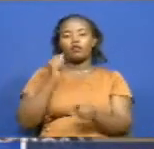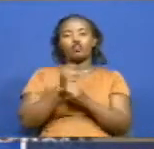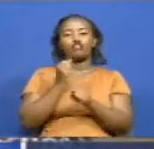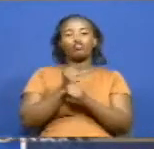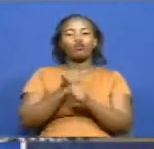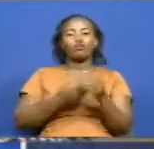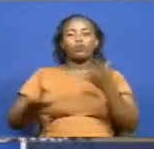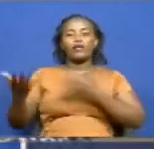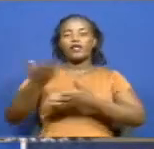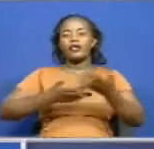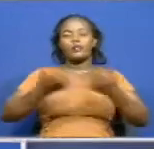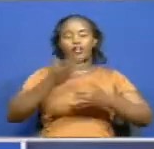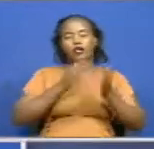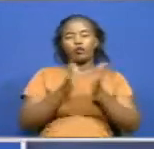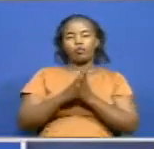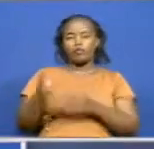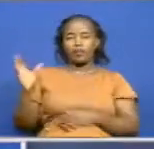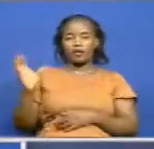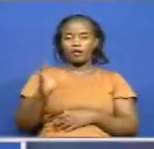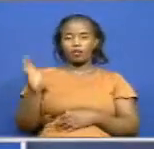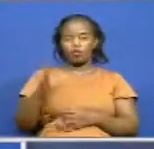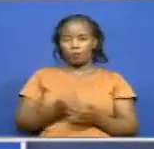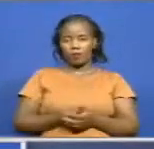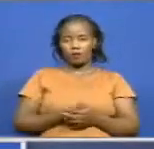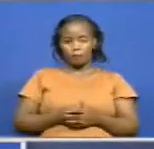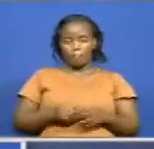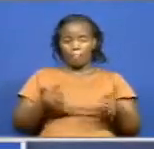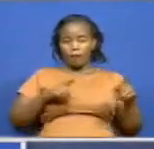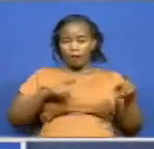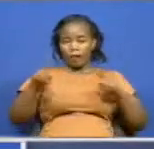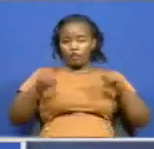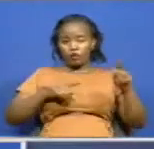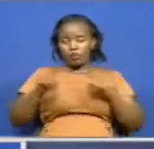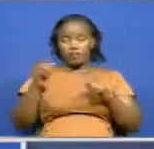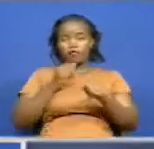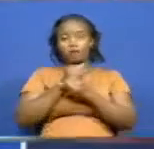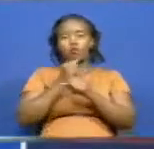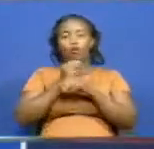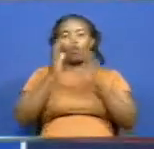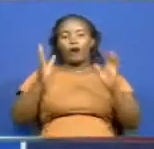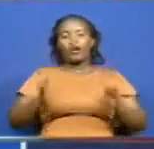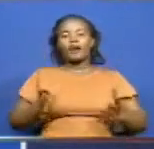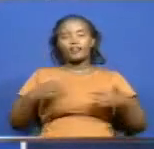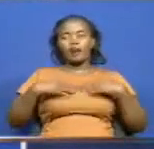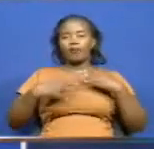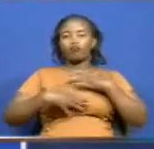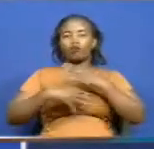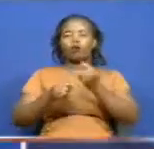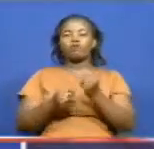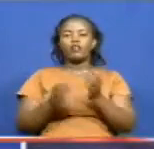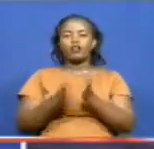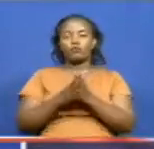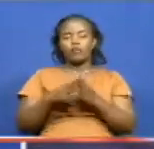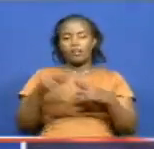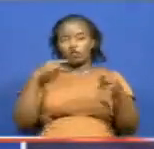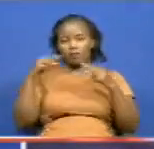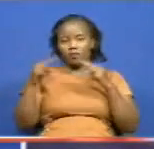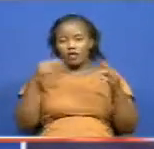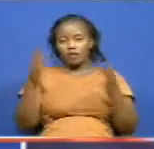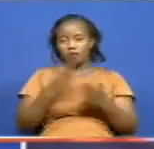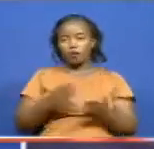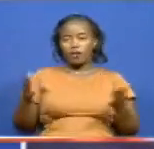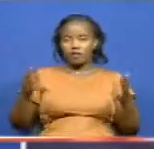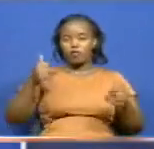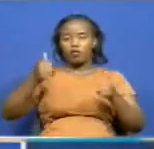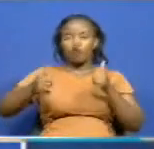physical interaction with their clients. Tourism players are banking on the vaccination exercise to boost confidence in hospitality products that have dwindled during